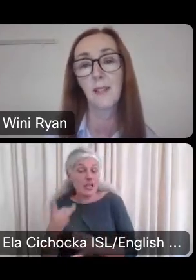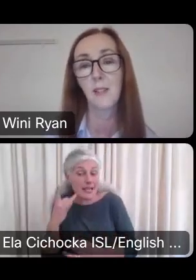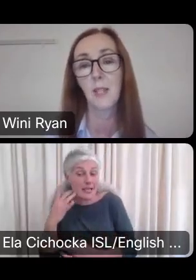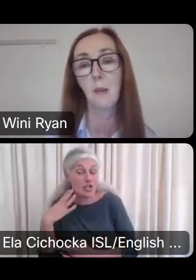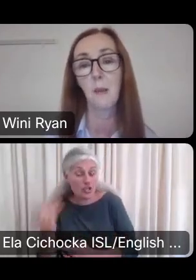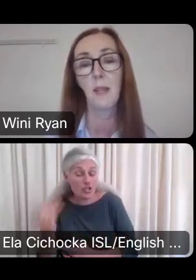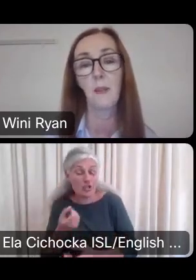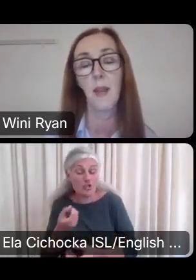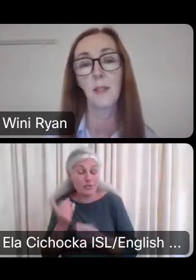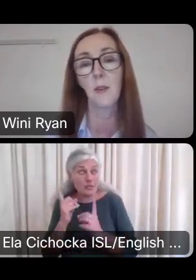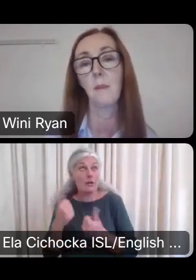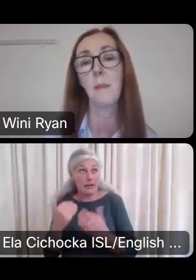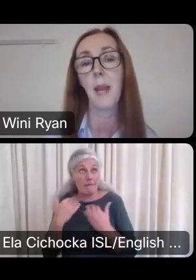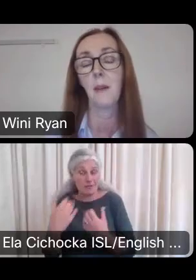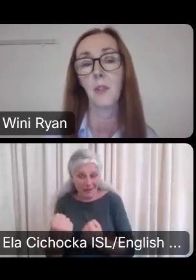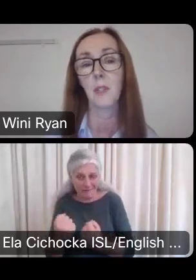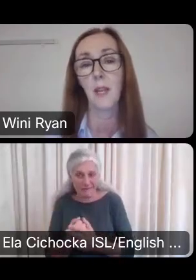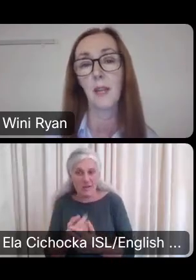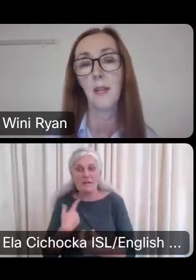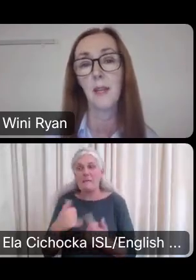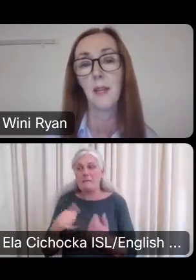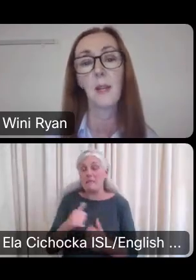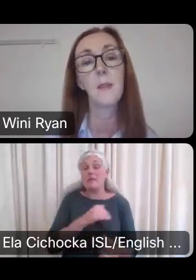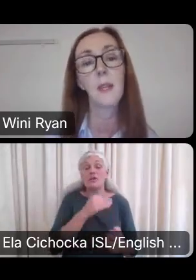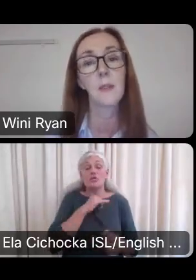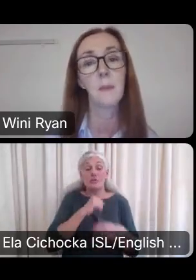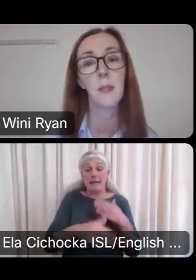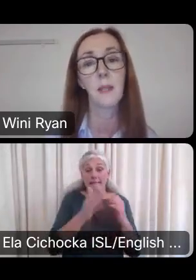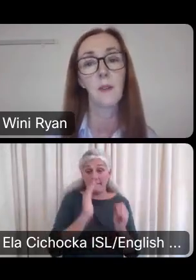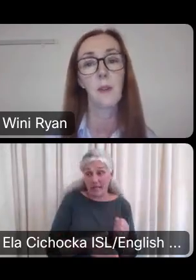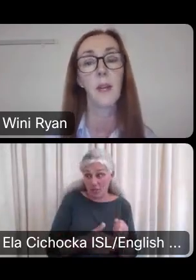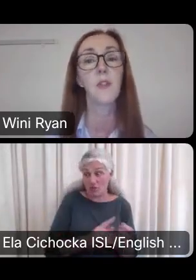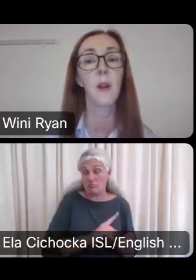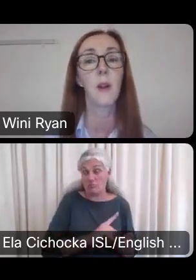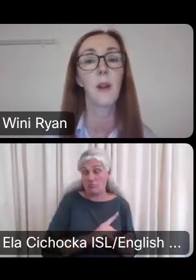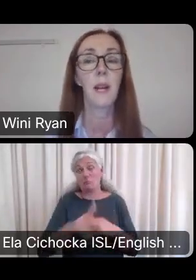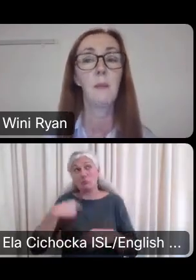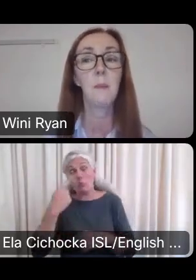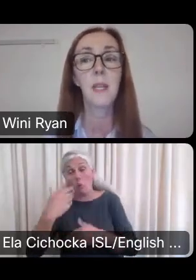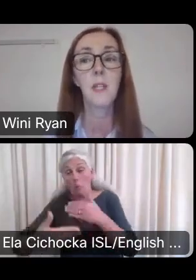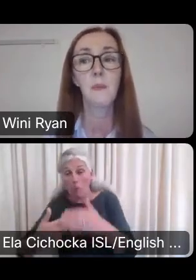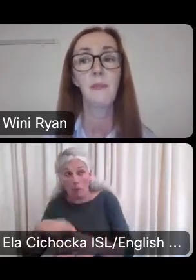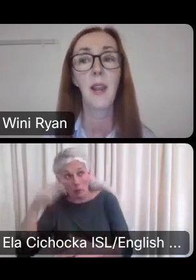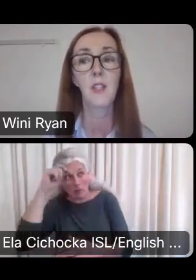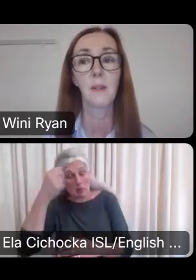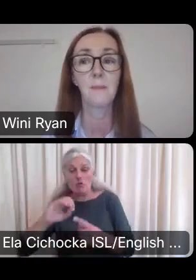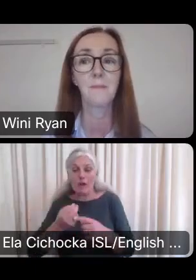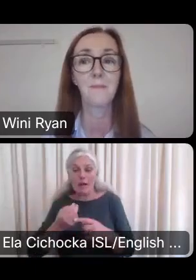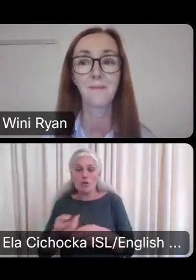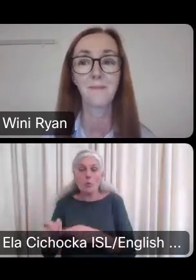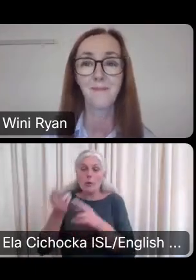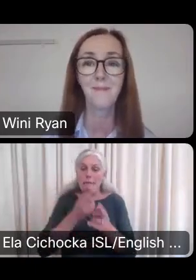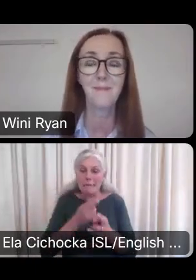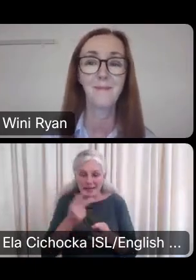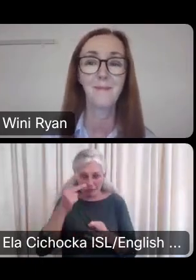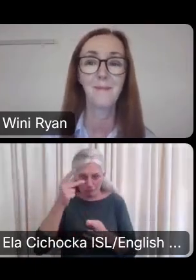already and just to keep working on that, or maybe after today, you might think of something, you might try a repeat reflection.